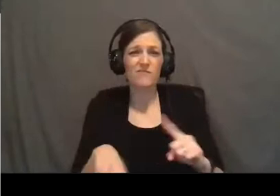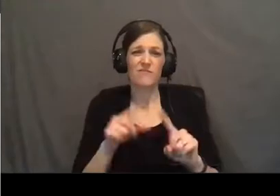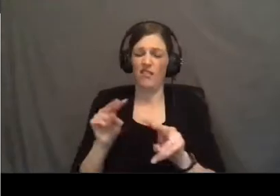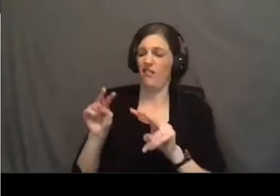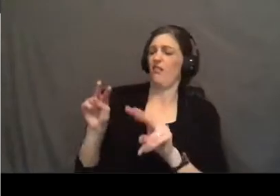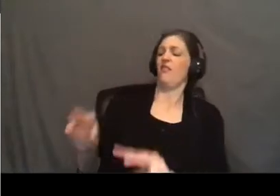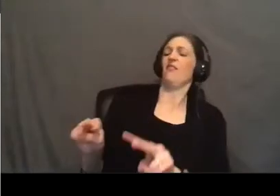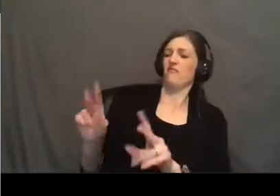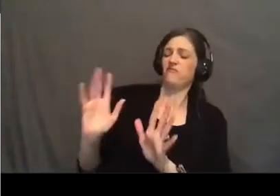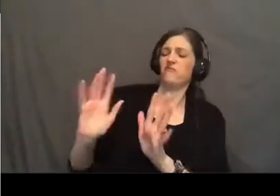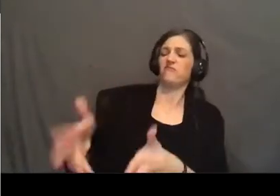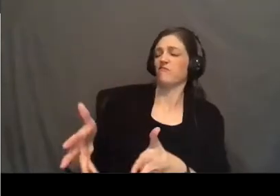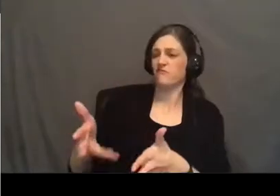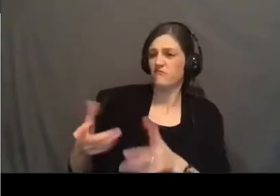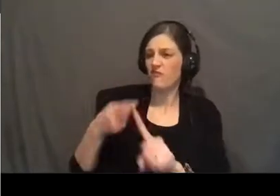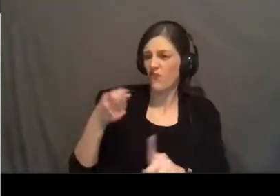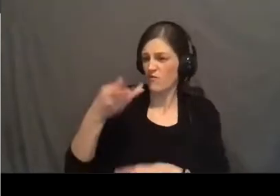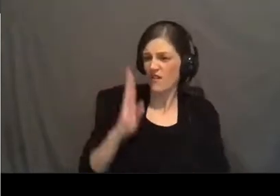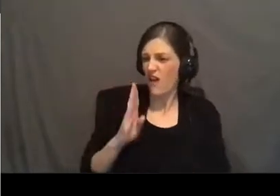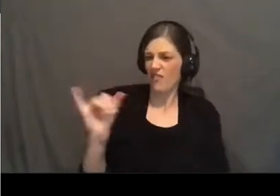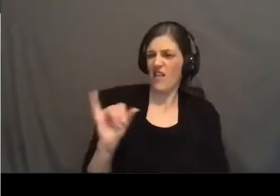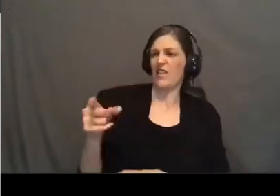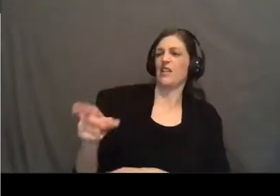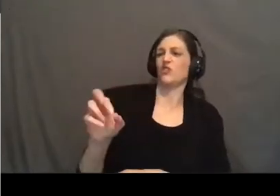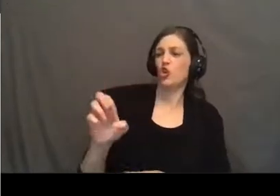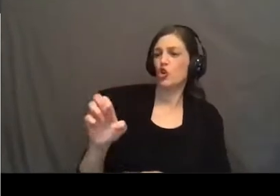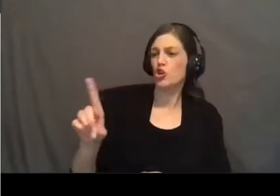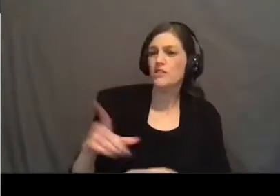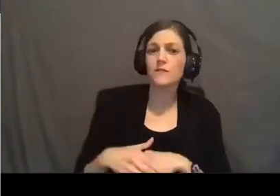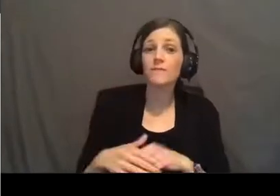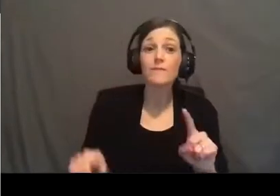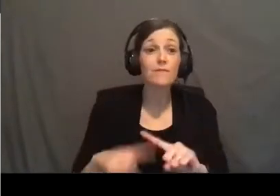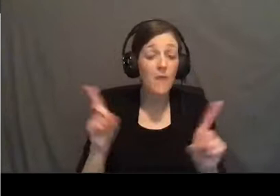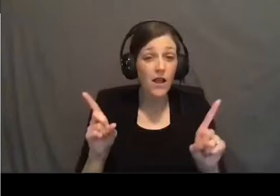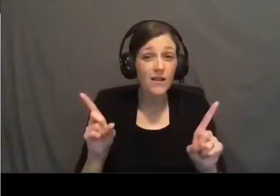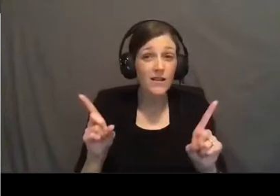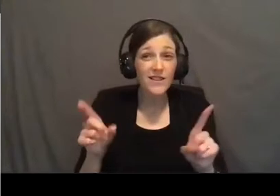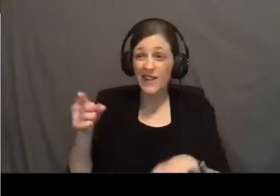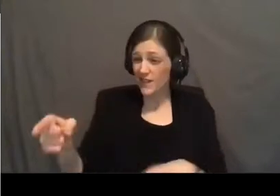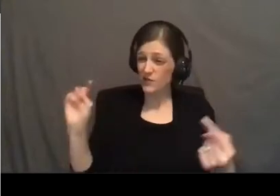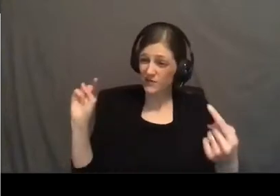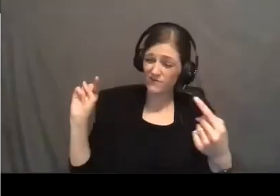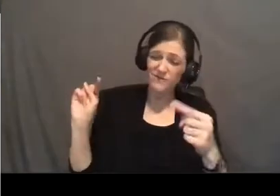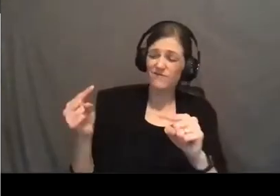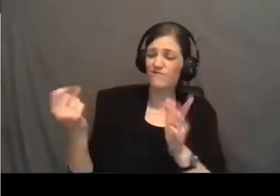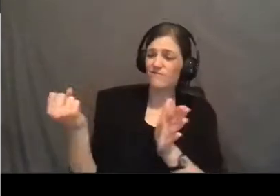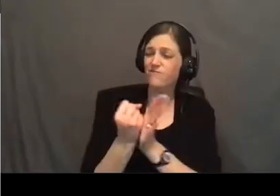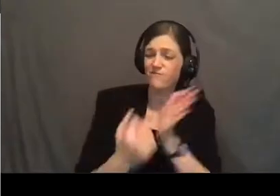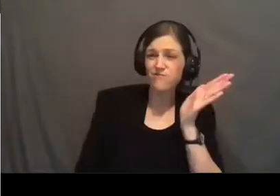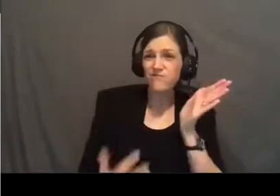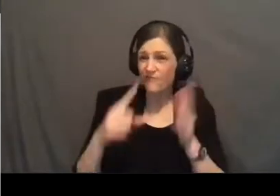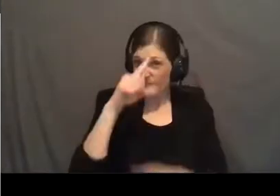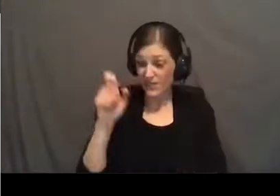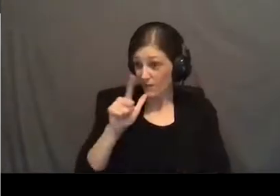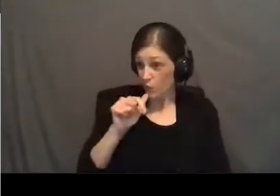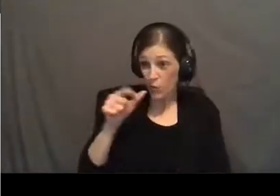by God and afflicted as if he was cursed but he was pierced not because of